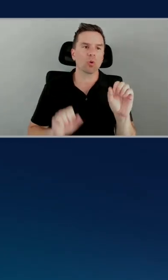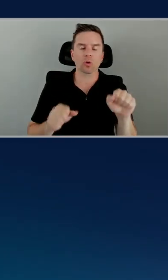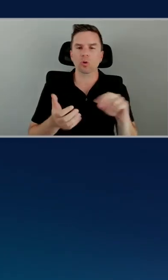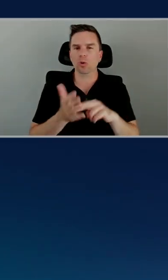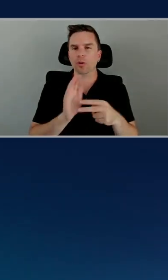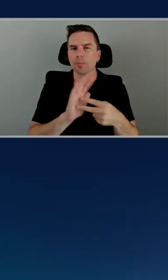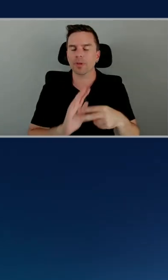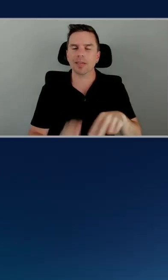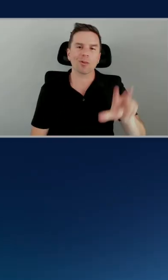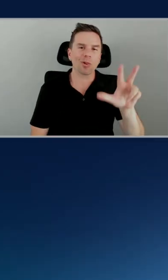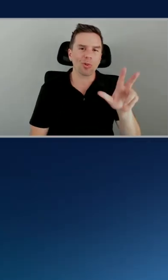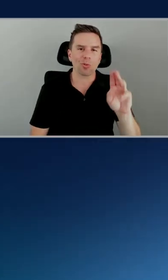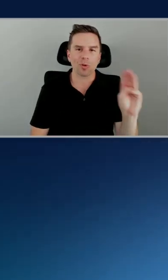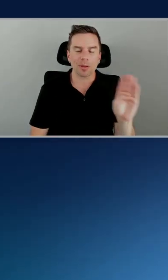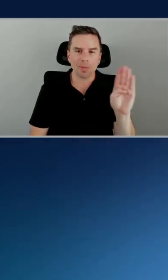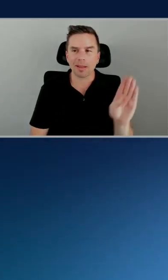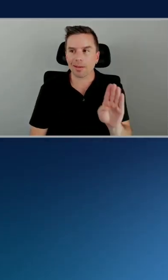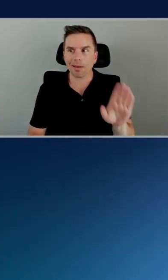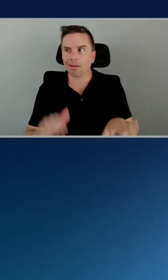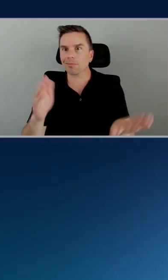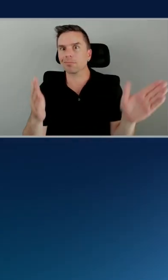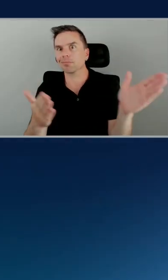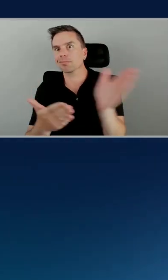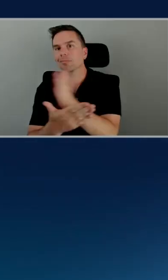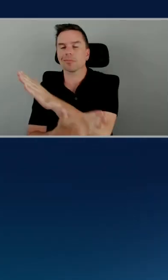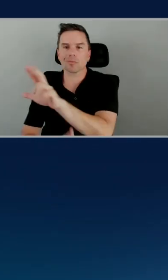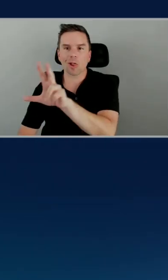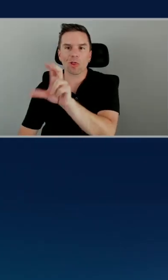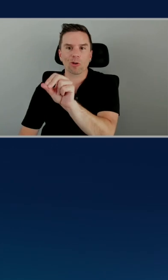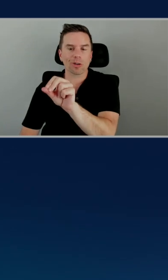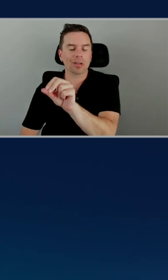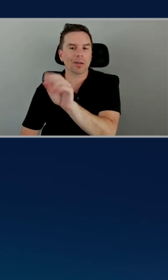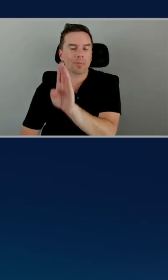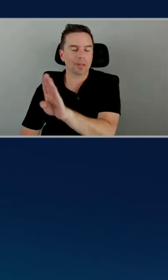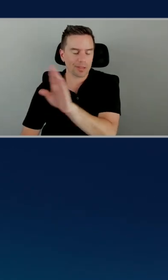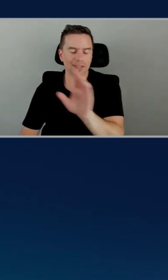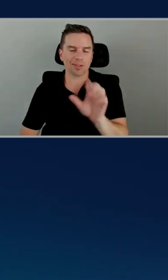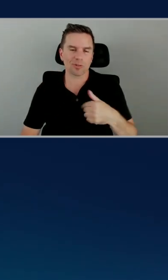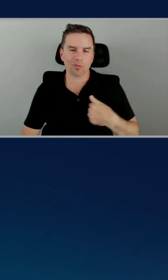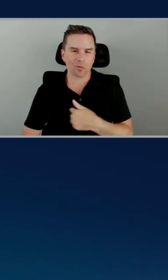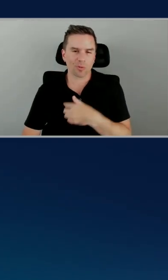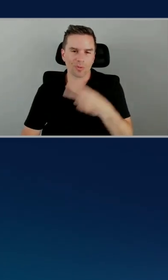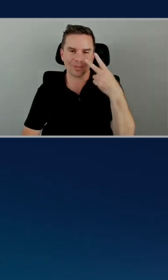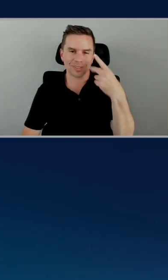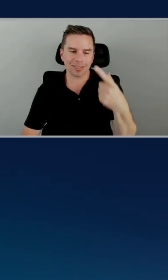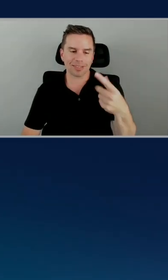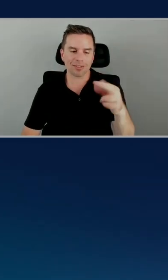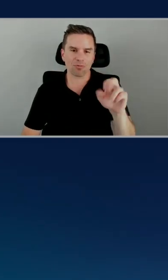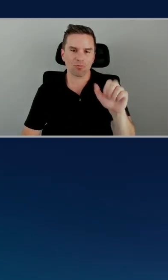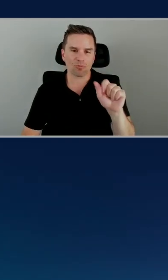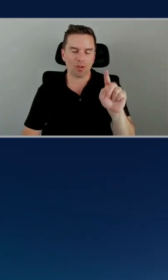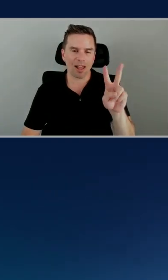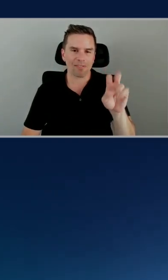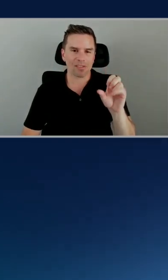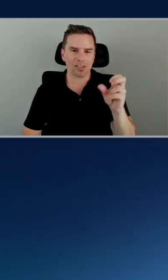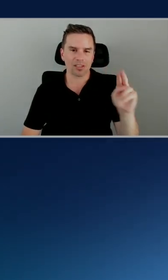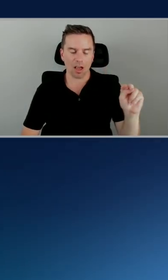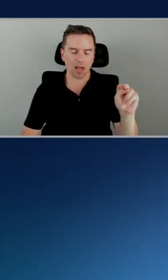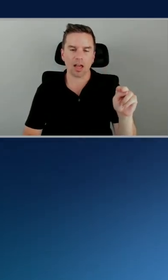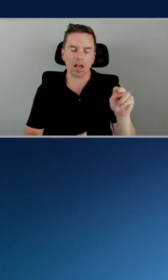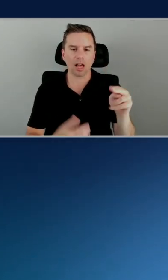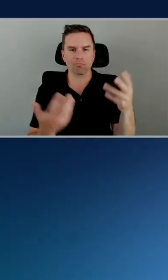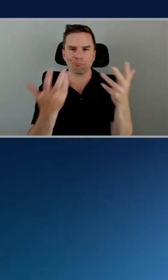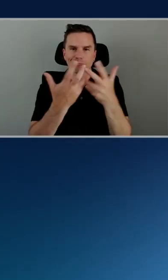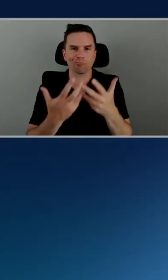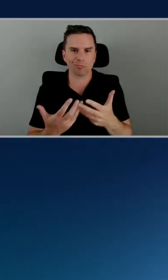13 billion, or even up to 30 billion parameter models is where we have seen Graviton instances are suitable for. So today I have a demo lined up